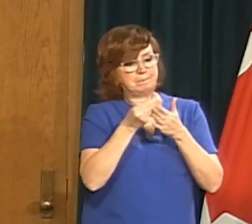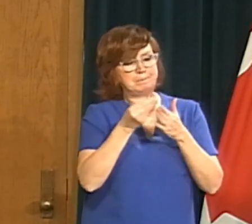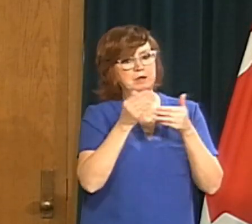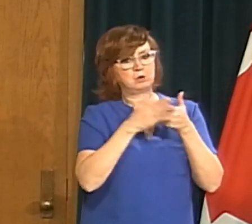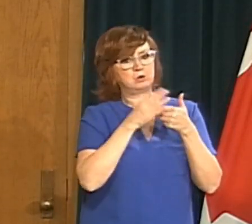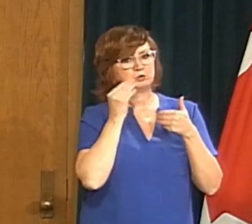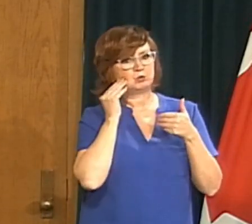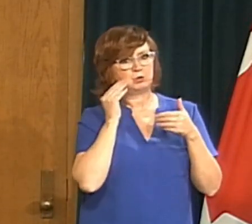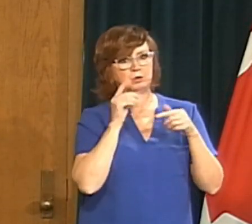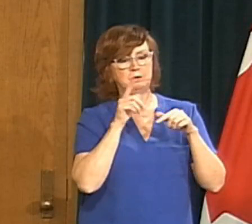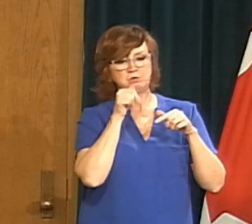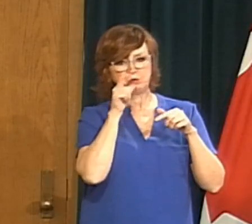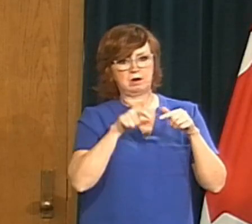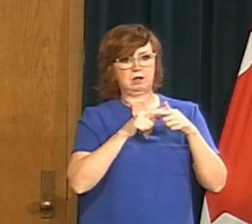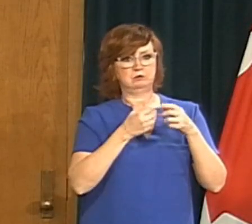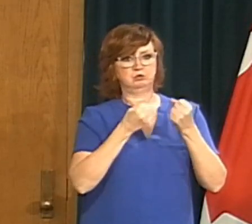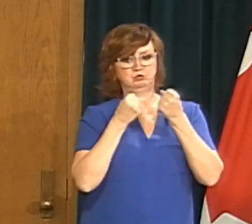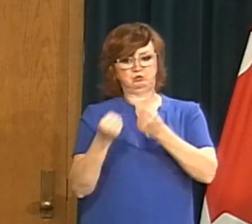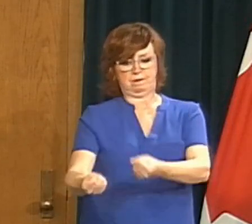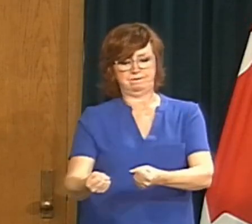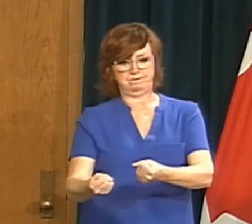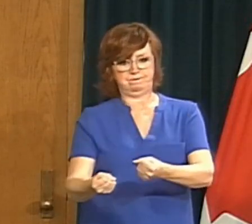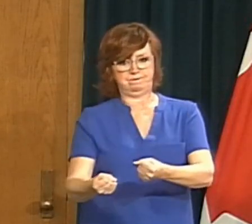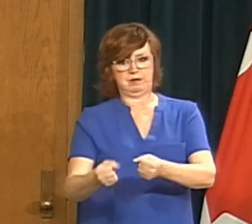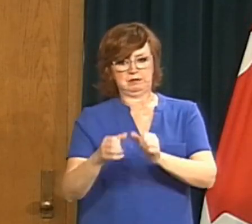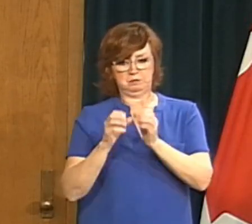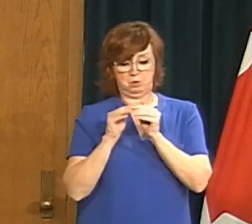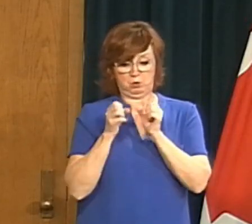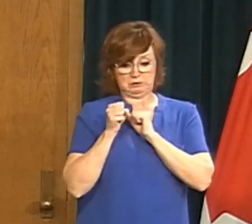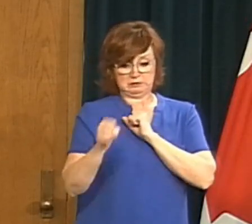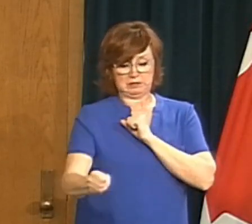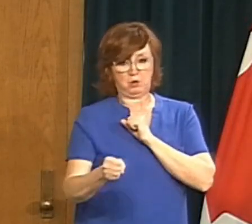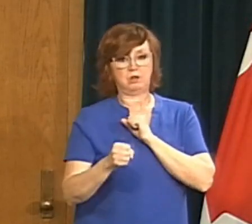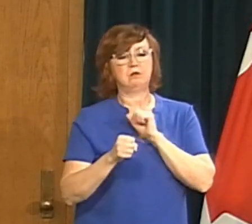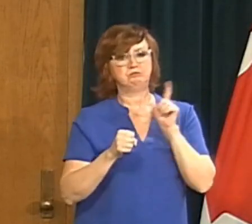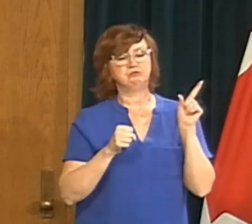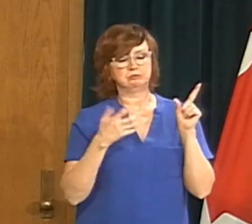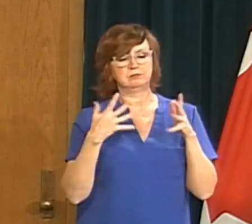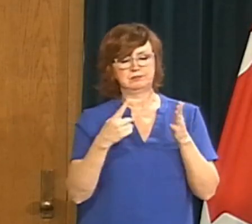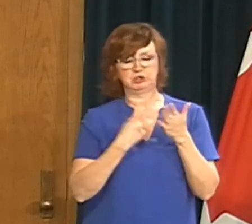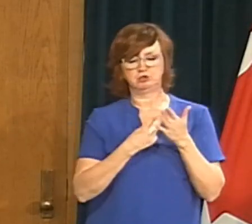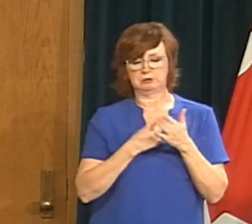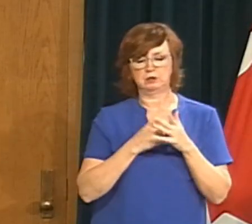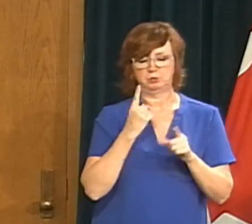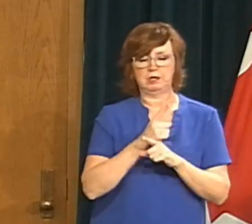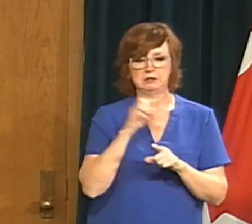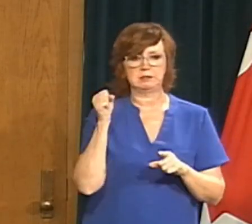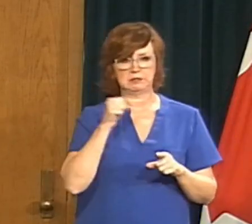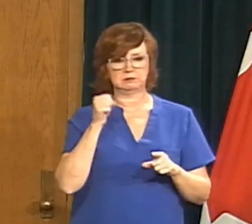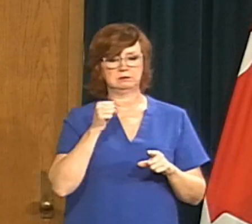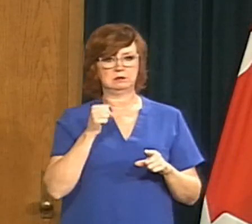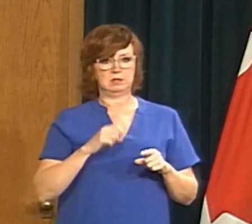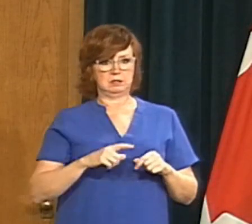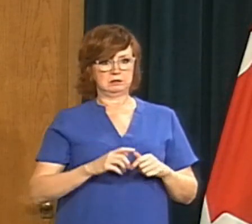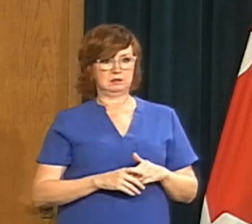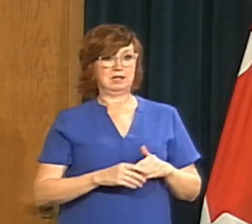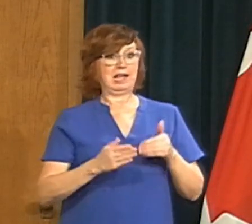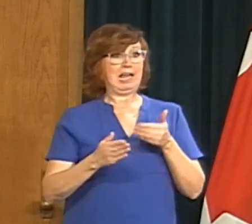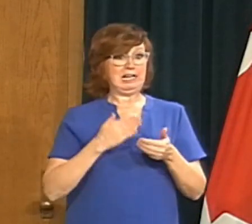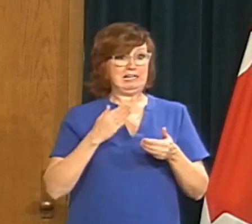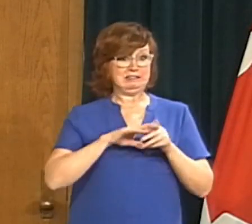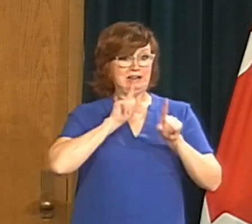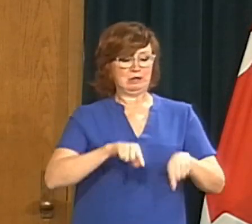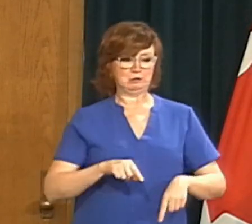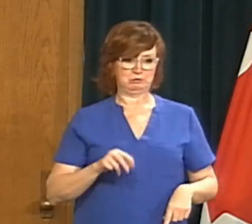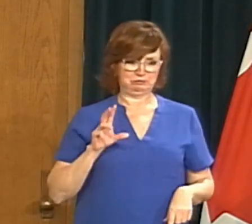the transmission of COVID-19? Yes, there is some discussion with respect to that, although it is not as simple as it